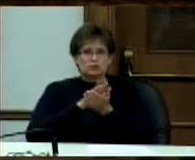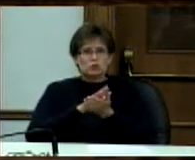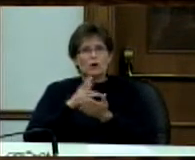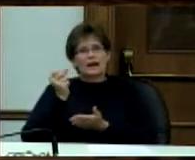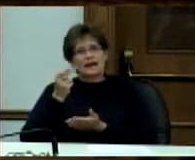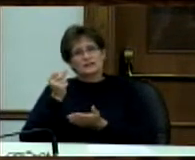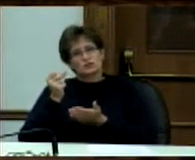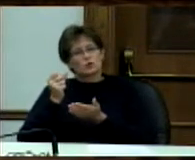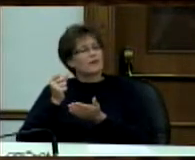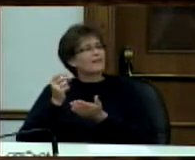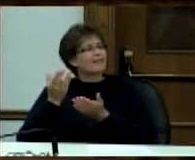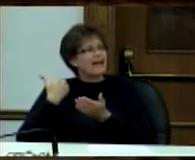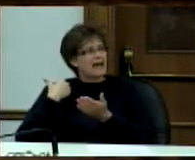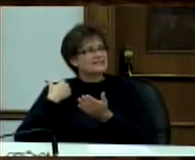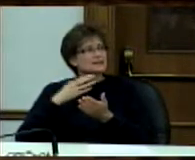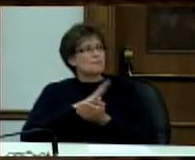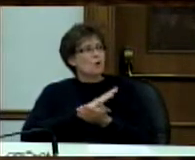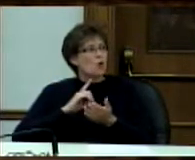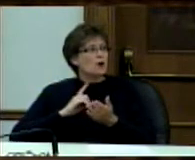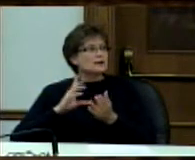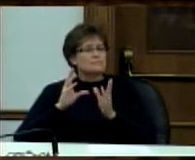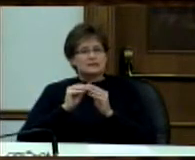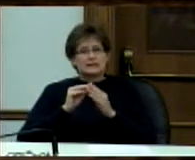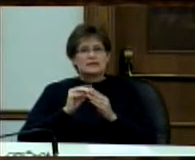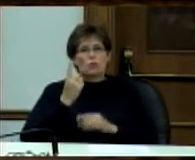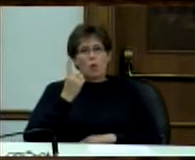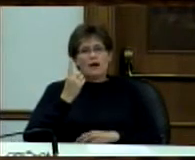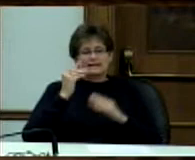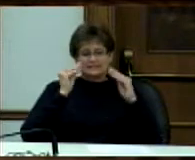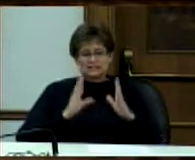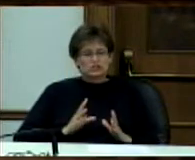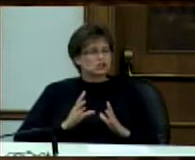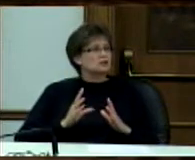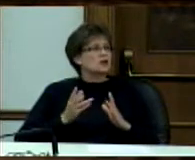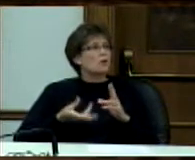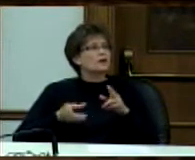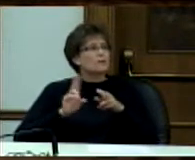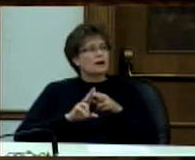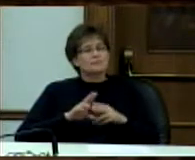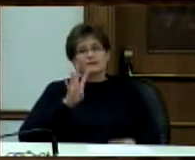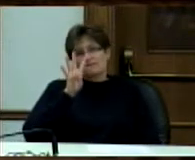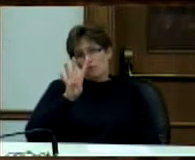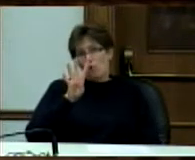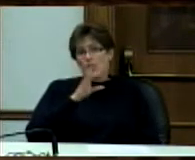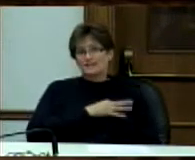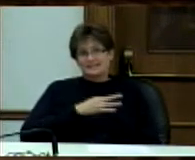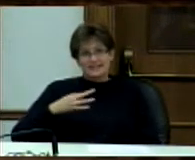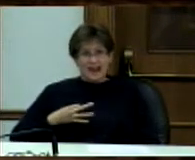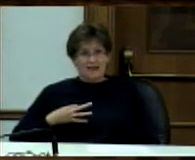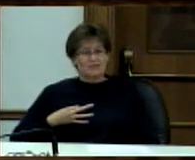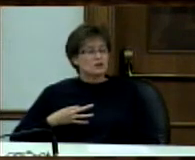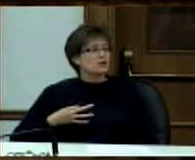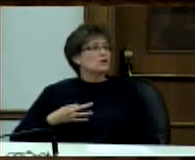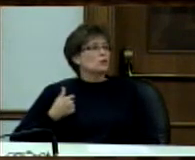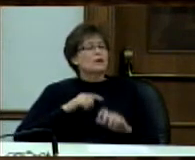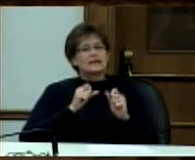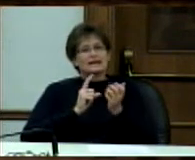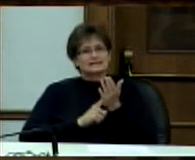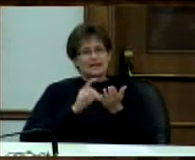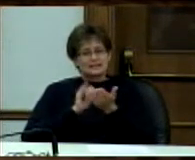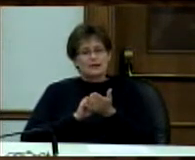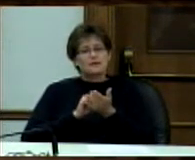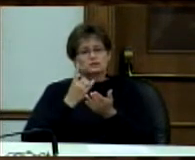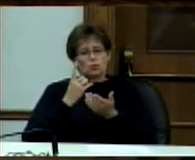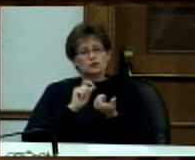school and high school. At the last board meeting, that was listed as 1 teacher. That has now been increased to 4 staff. So we can discuss that, but